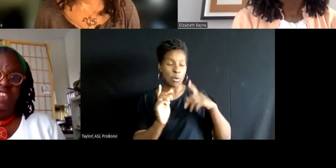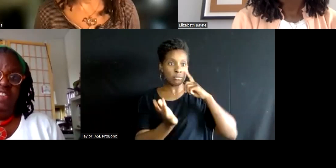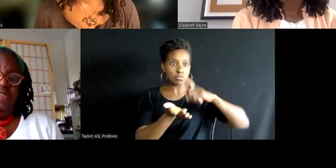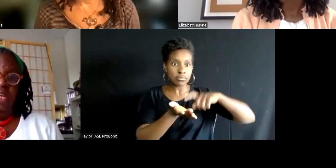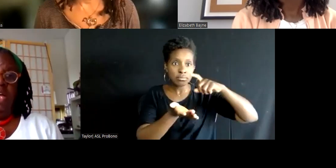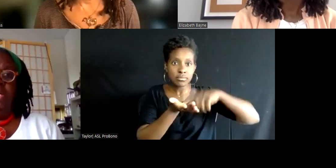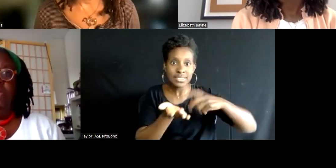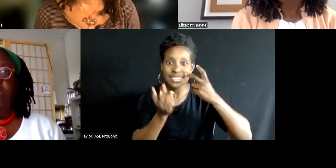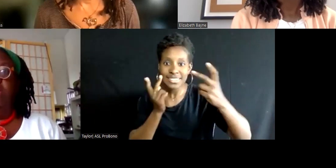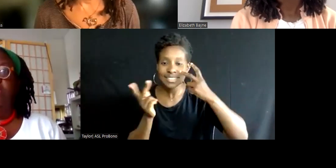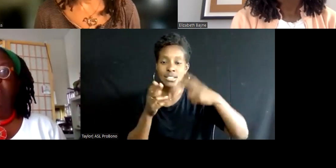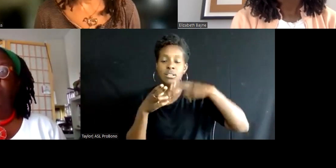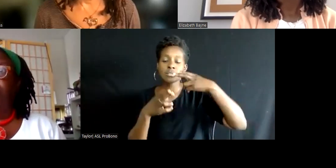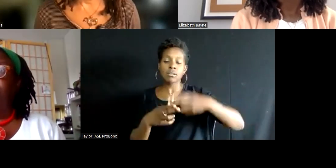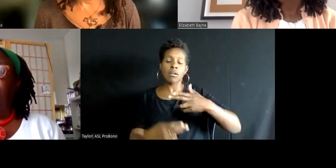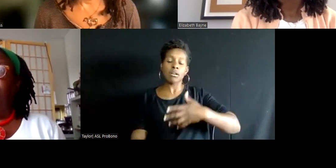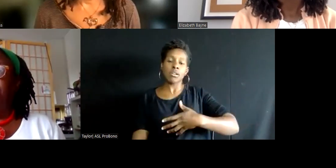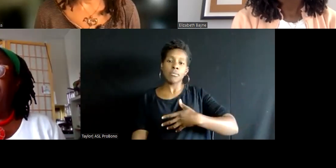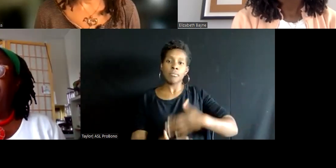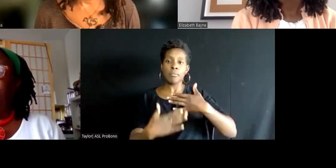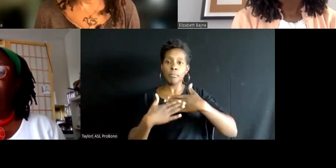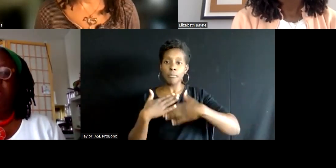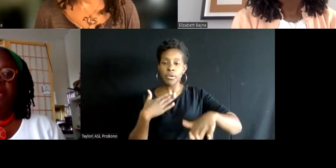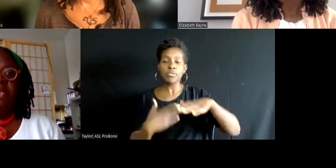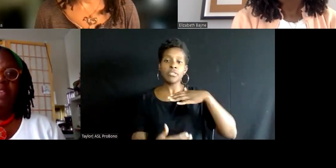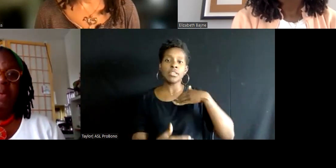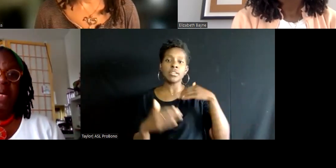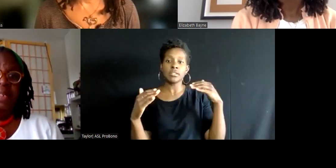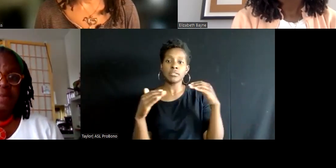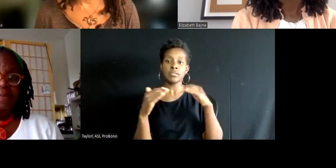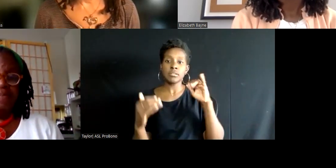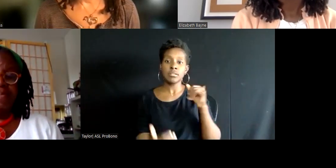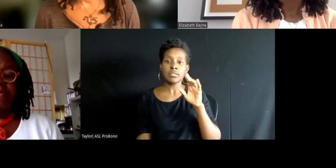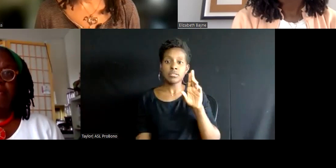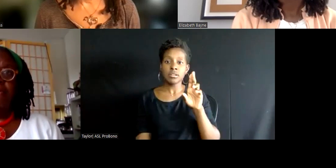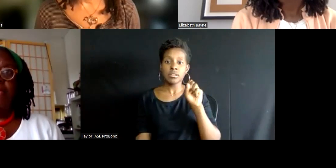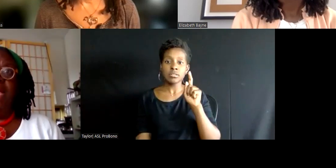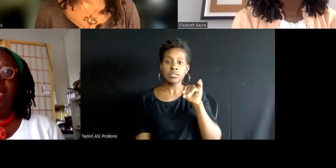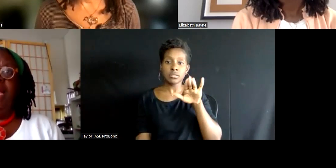Birthing Justice. It was produced by a woman named Denise Pines.